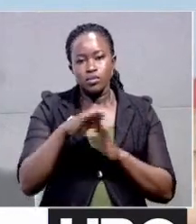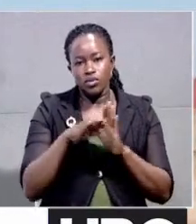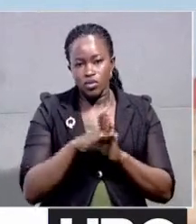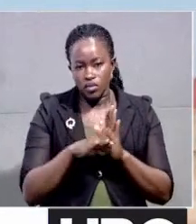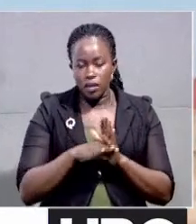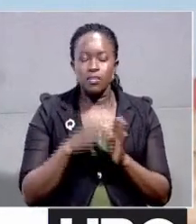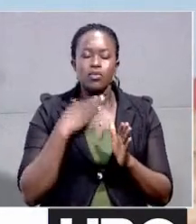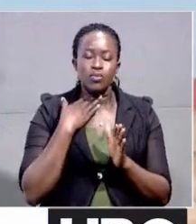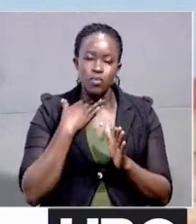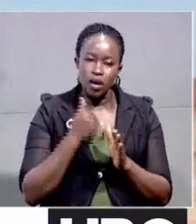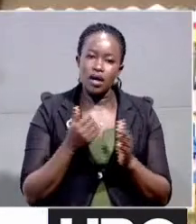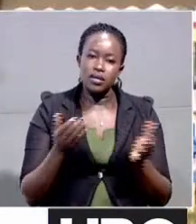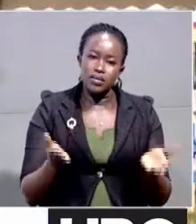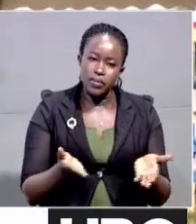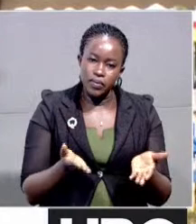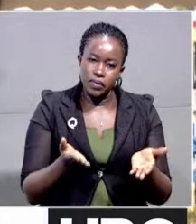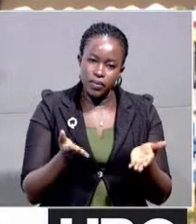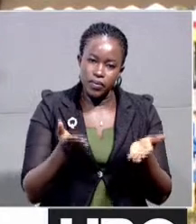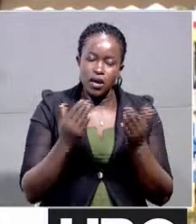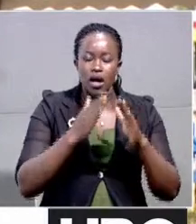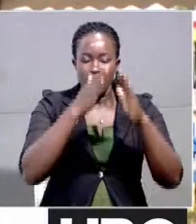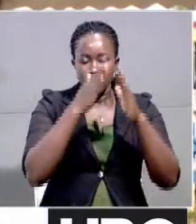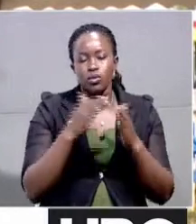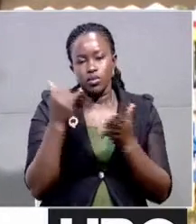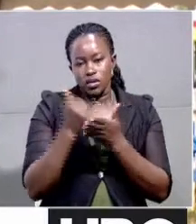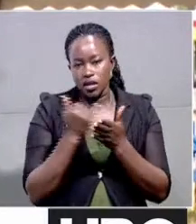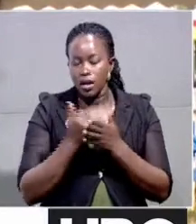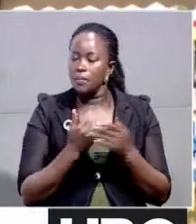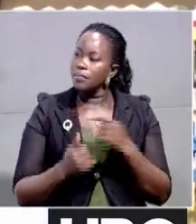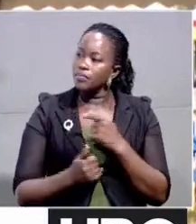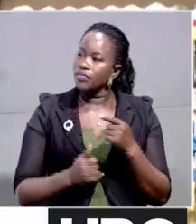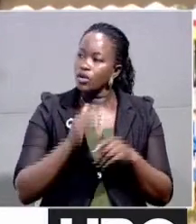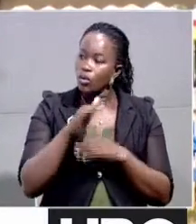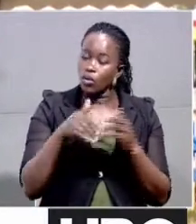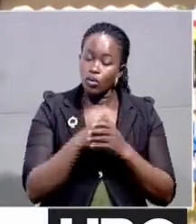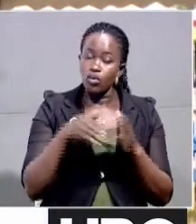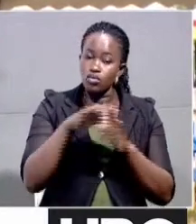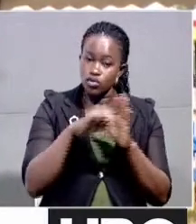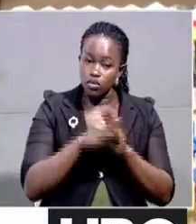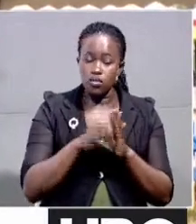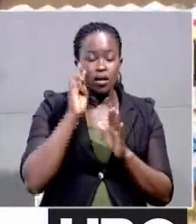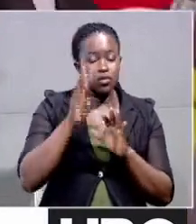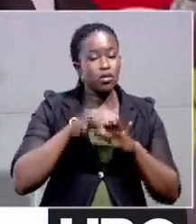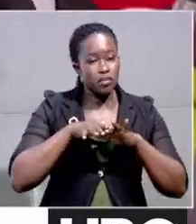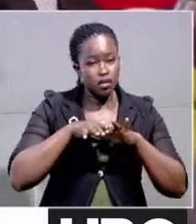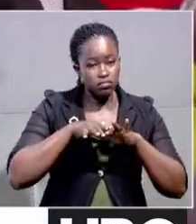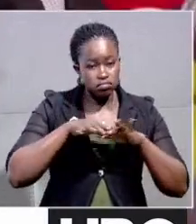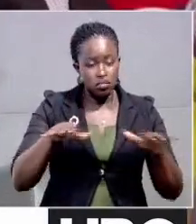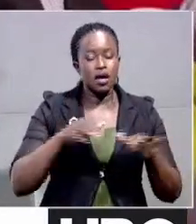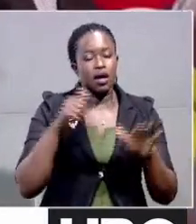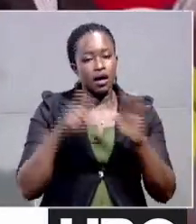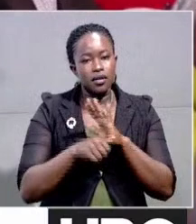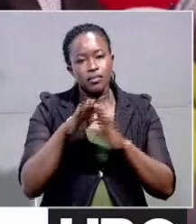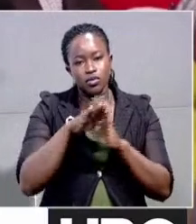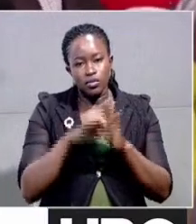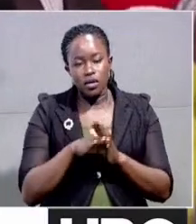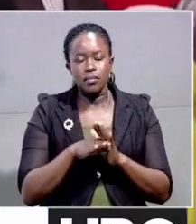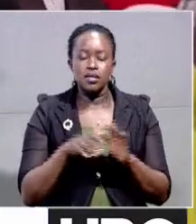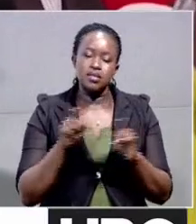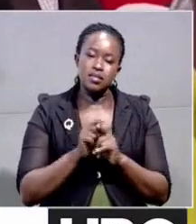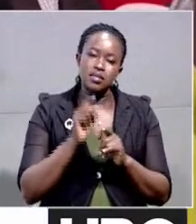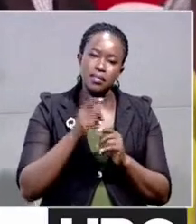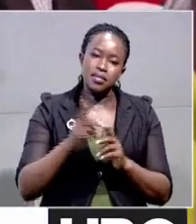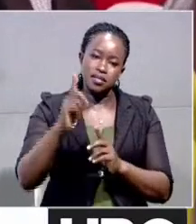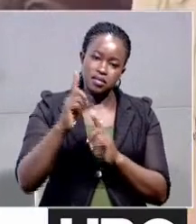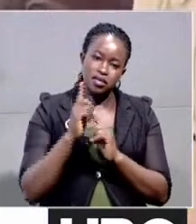to elevate household incomes. All the programs are going to be covered under this program. She will be in the company of the